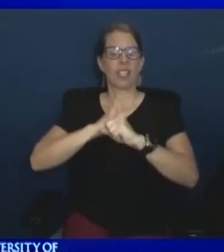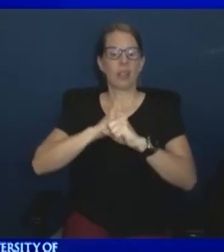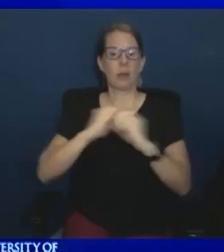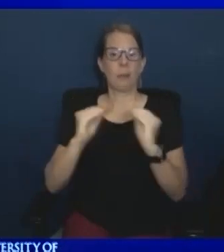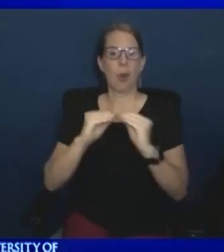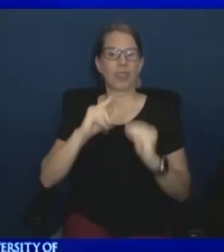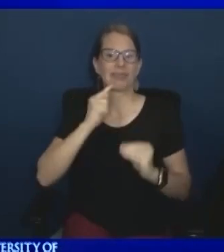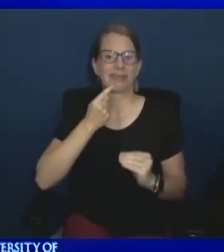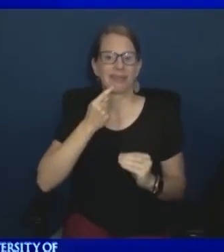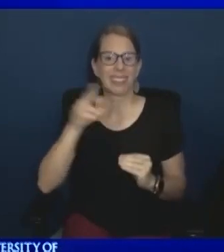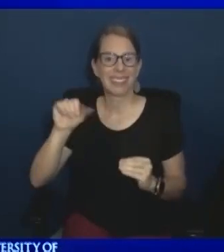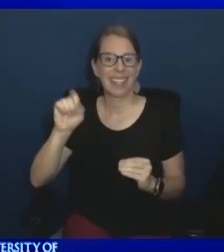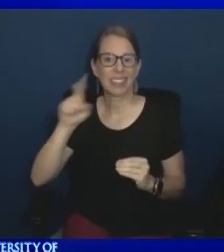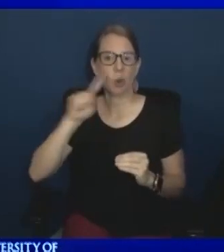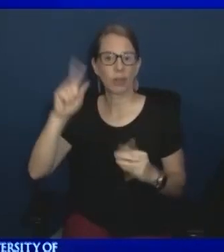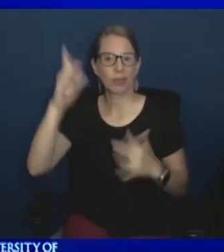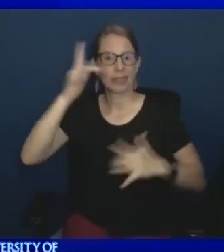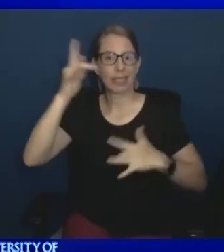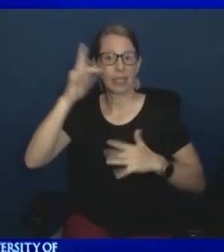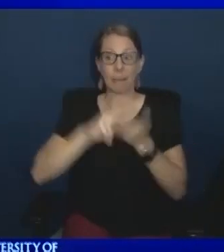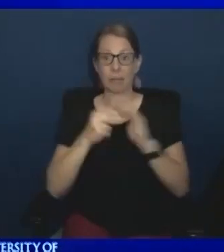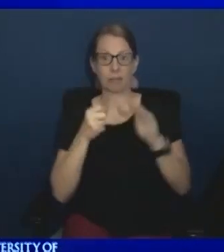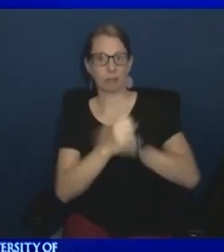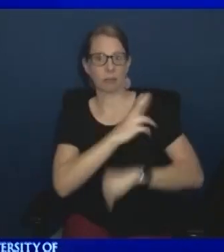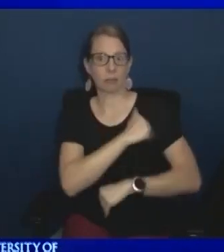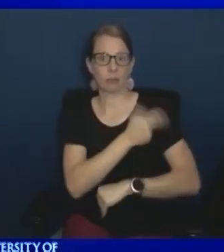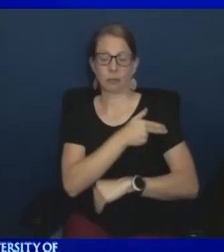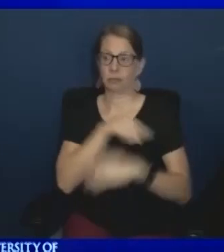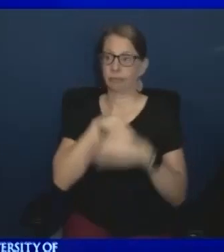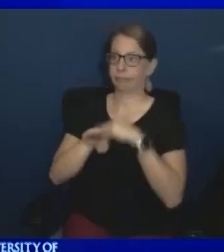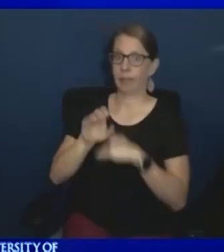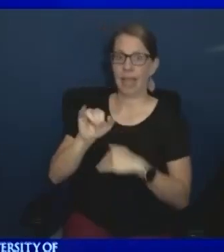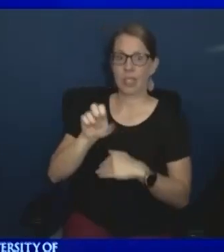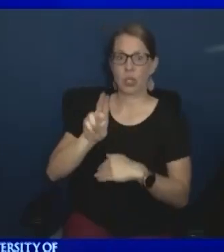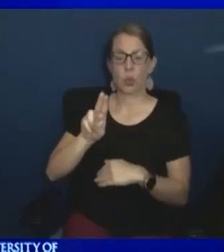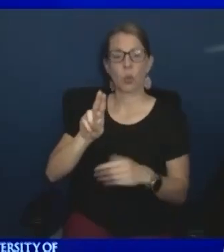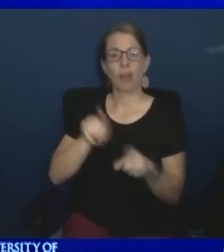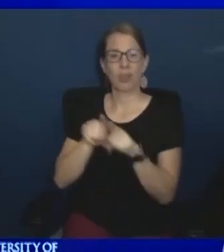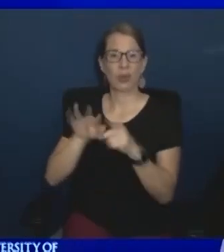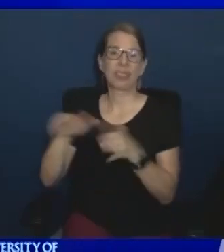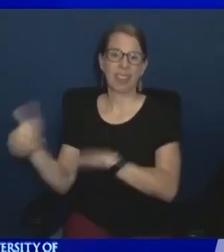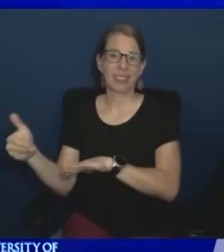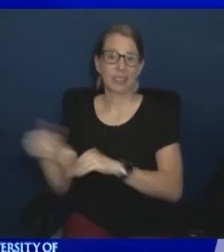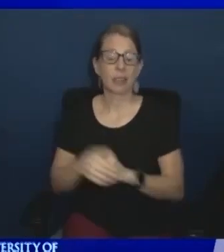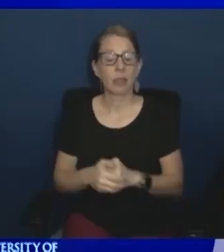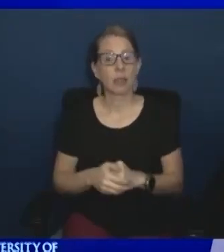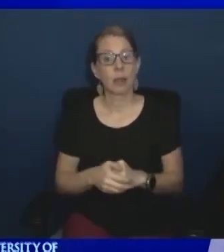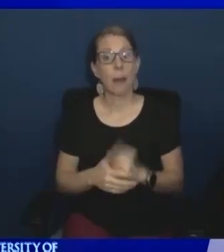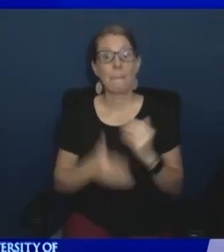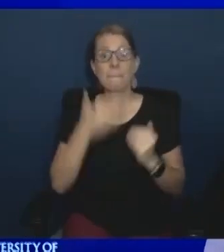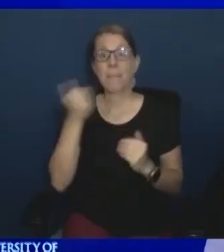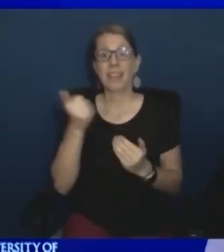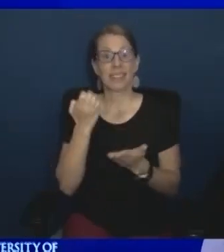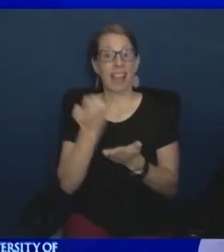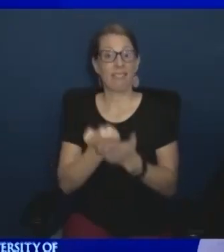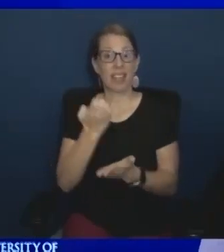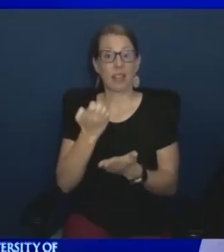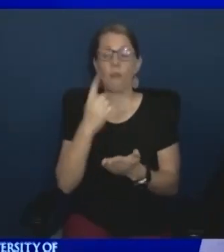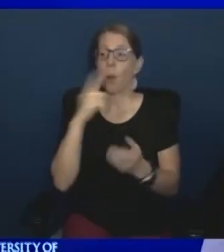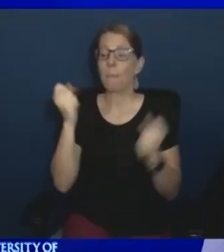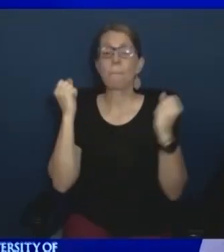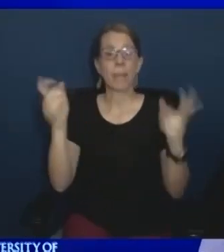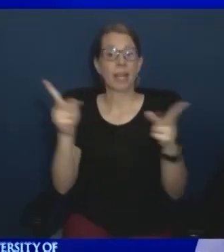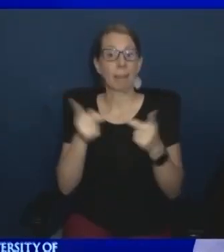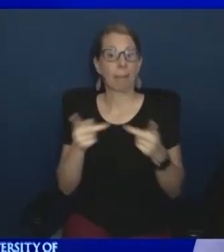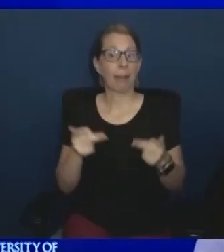and that is going to the hospital, going to the ICU, and dying? And right now, all of our best evidence from many places, not just in the